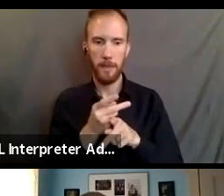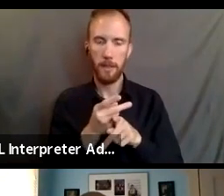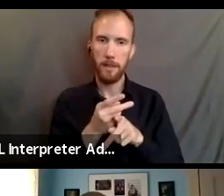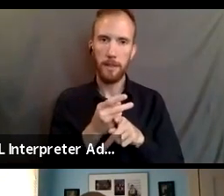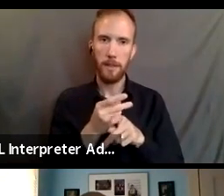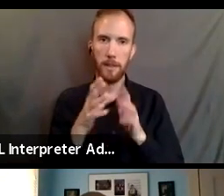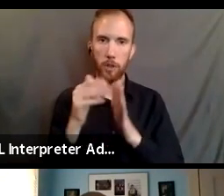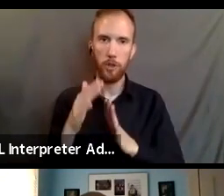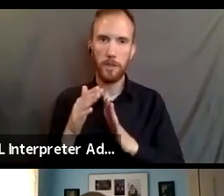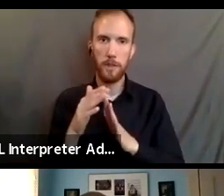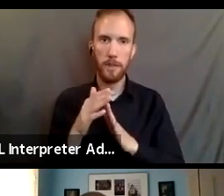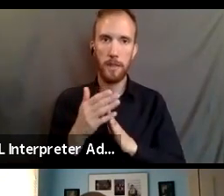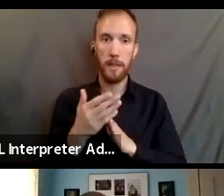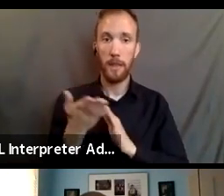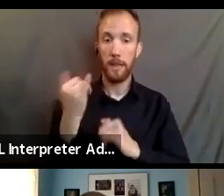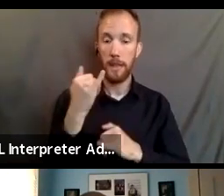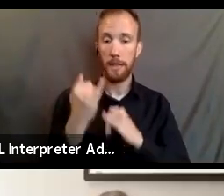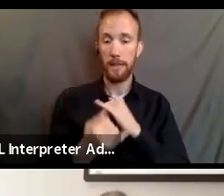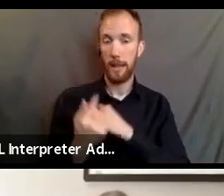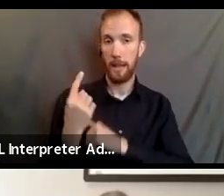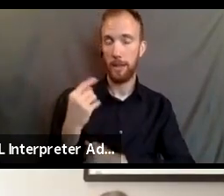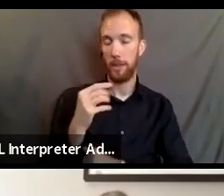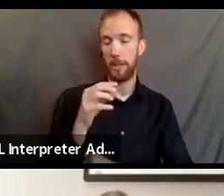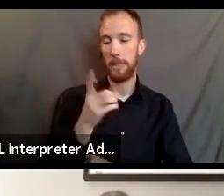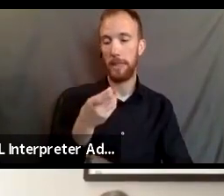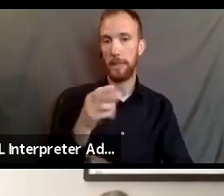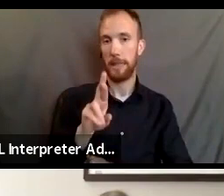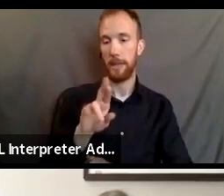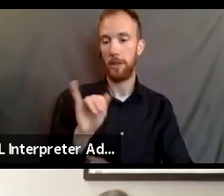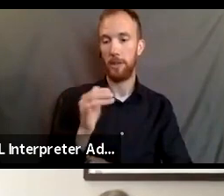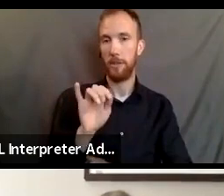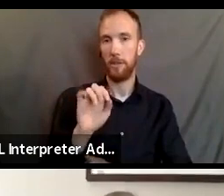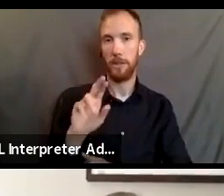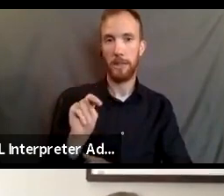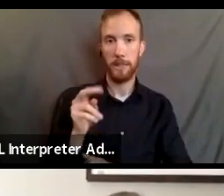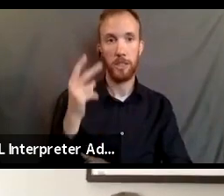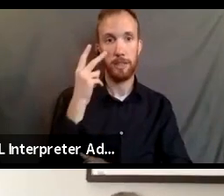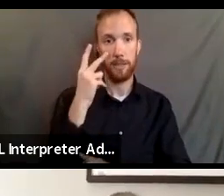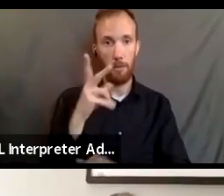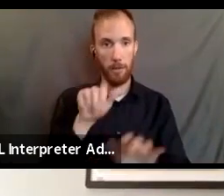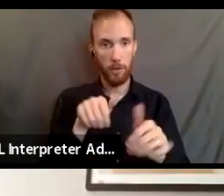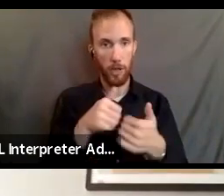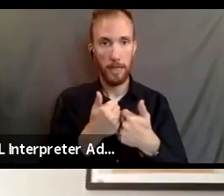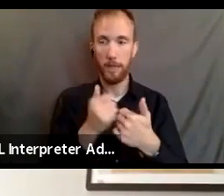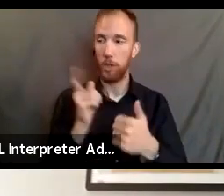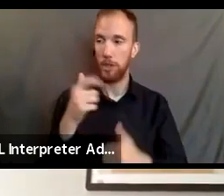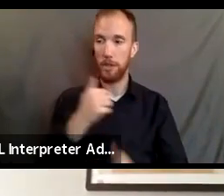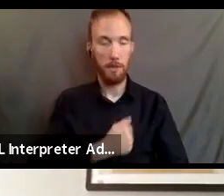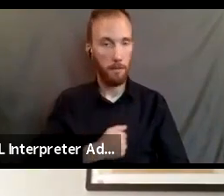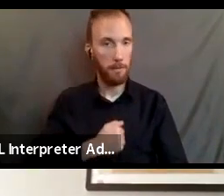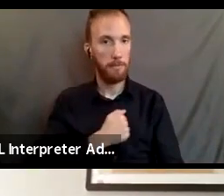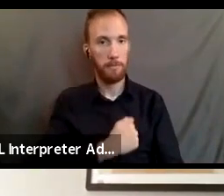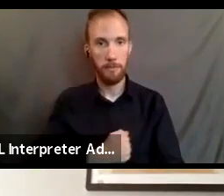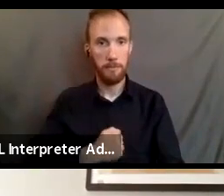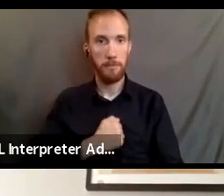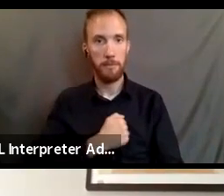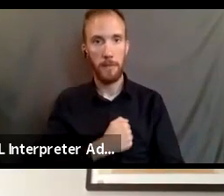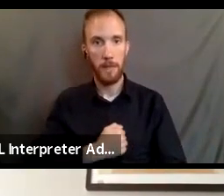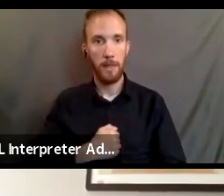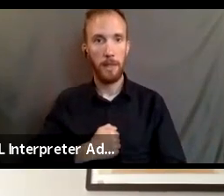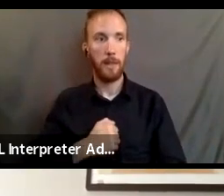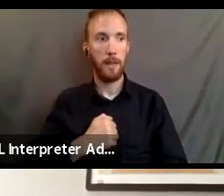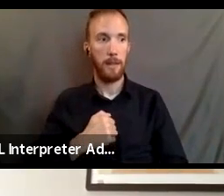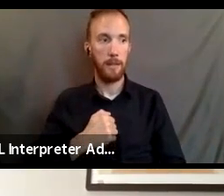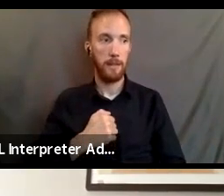jackson visited saganesh and saw our challenges she was apologetic to our students and staff for the contingent conditions they have to